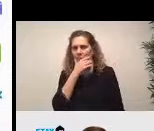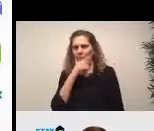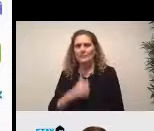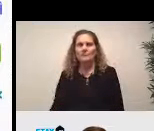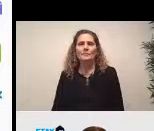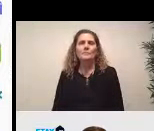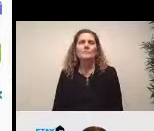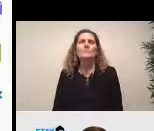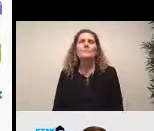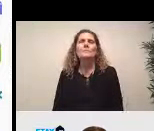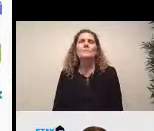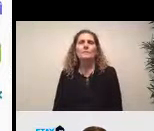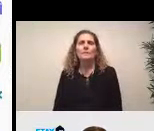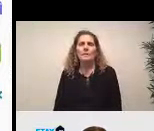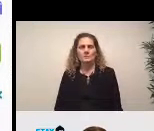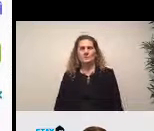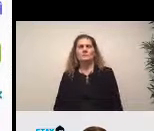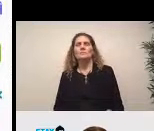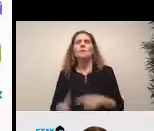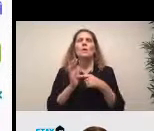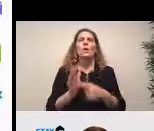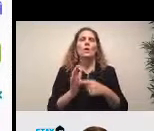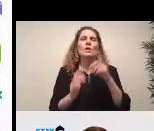as previous weeks. And certainly I wanted to kind of